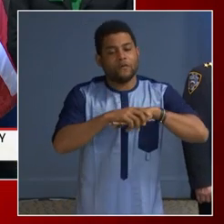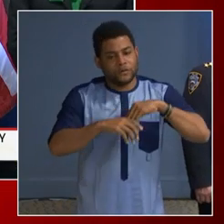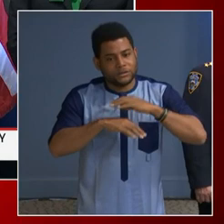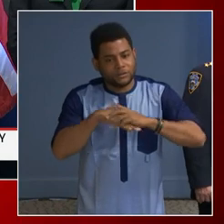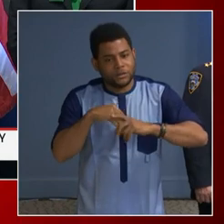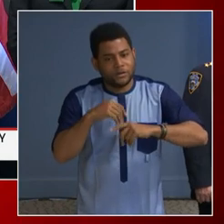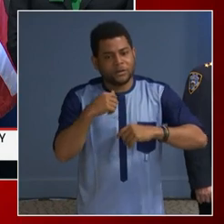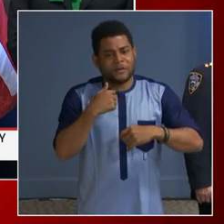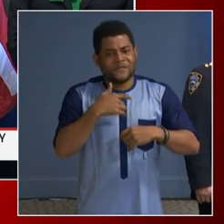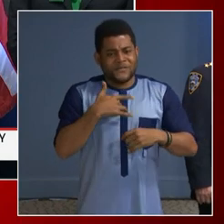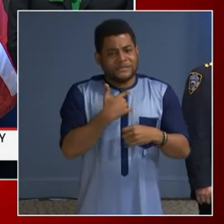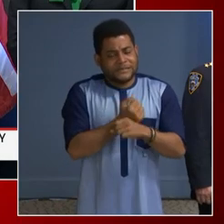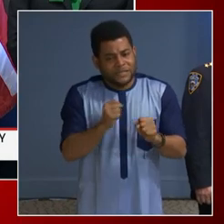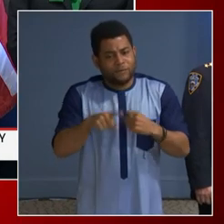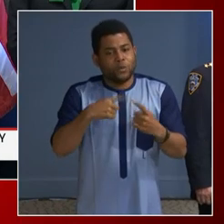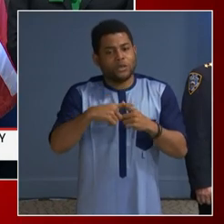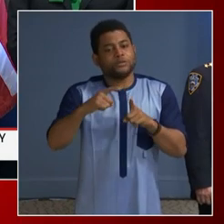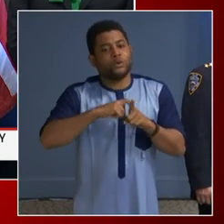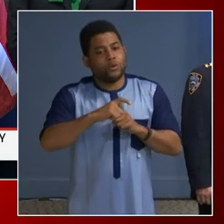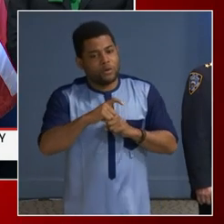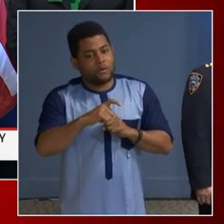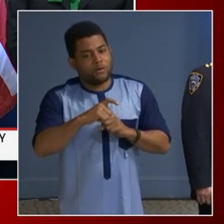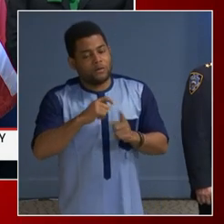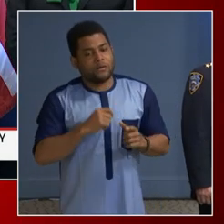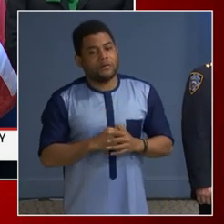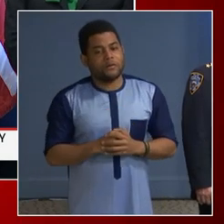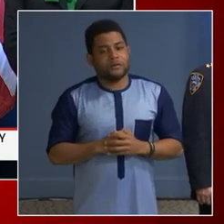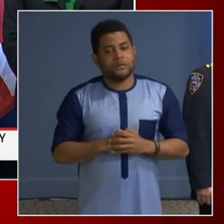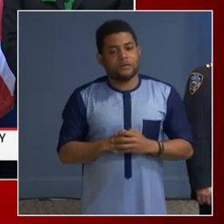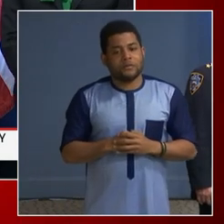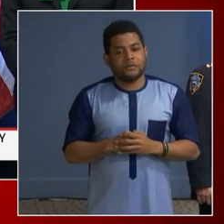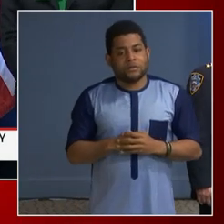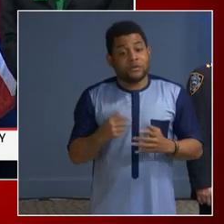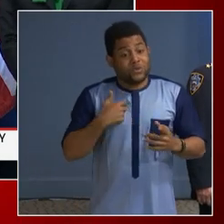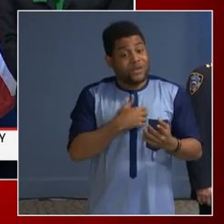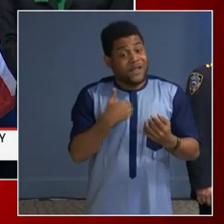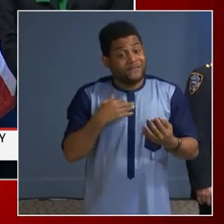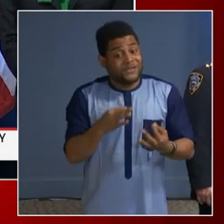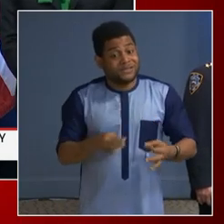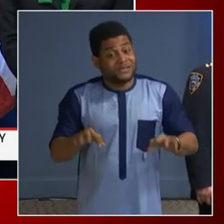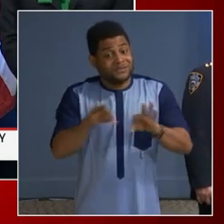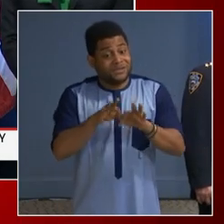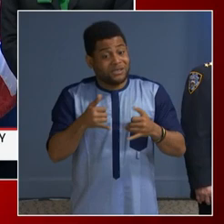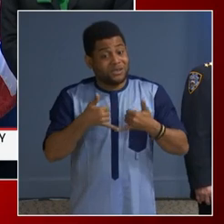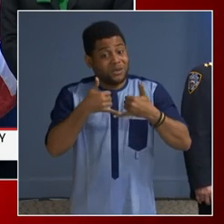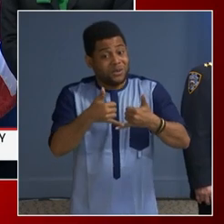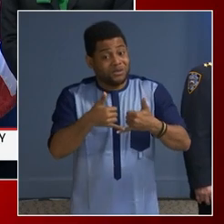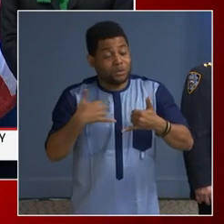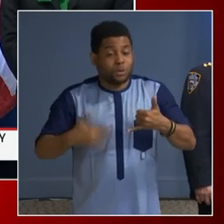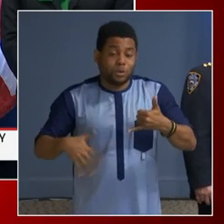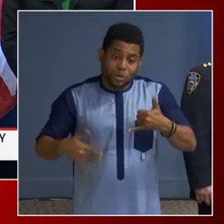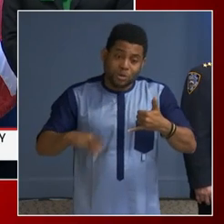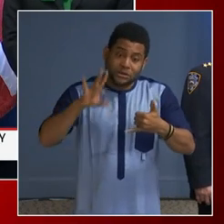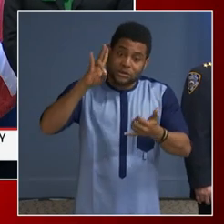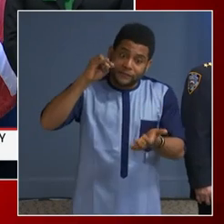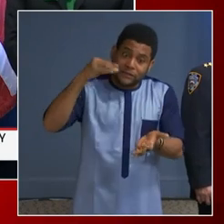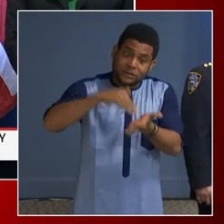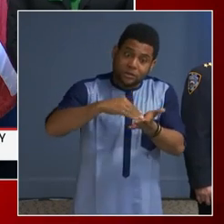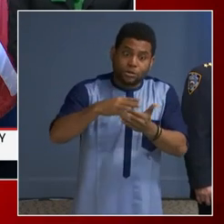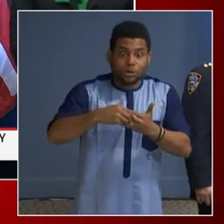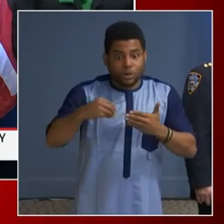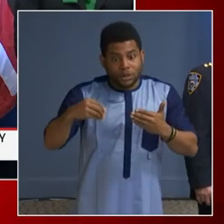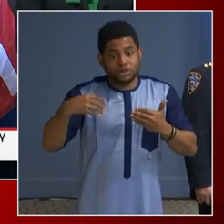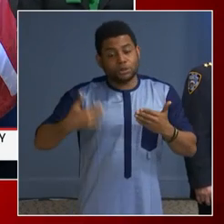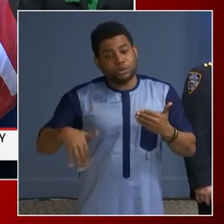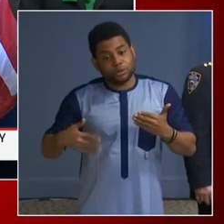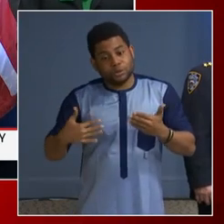tip information. Added to that, again, there's a significant reward attached to this, a $70,000 reward. I want to amplify